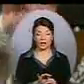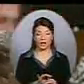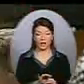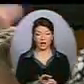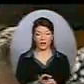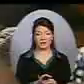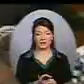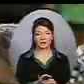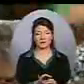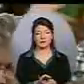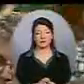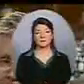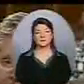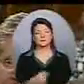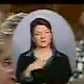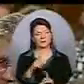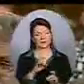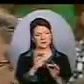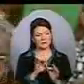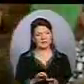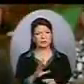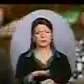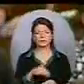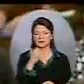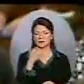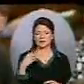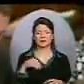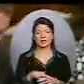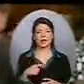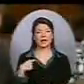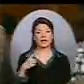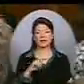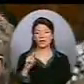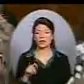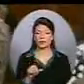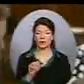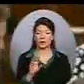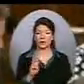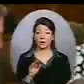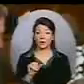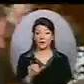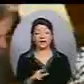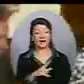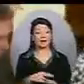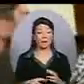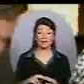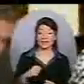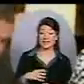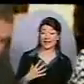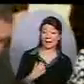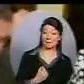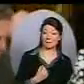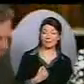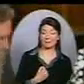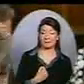questions about the shenanigans in Thunder Bay, and their response was, catch us if you can. We asked again. They said, well, we just changed the polling stations, but no